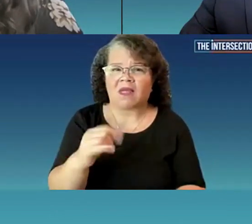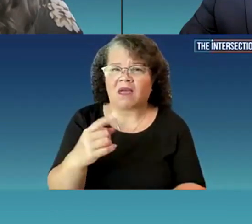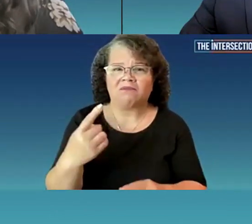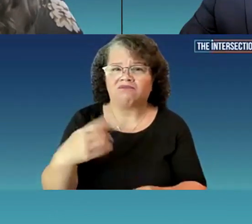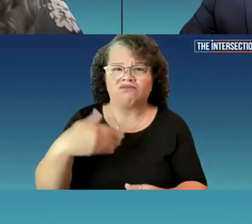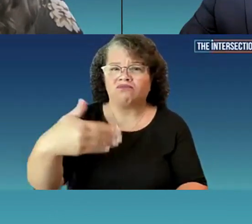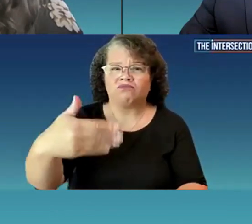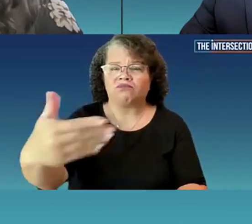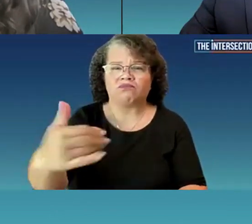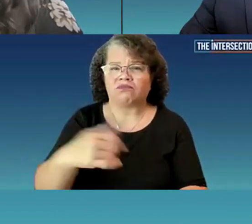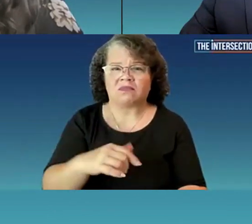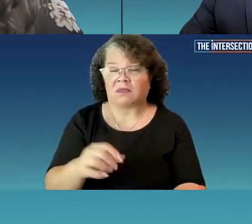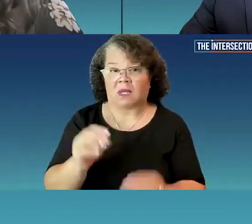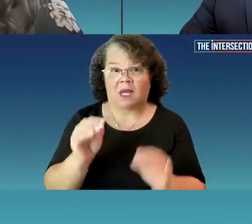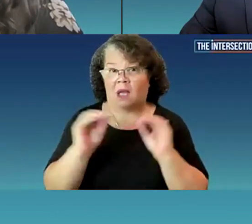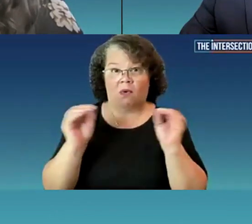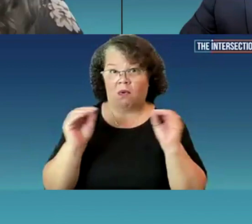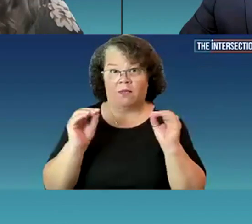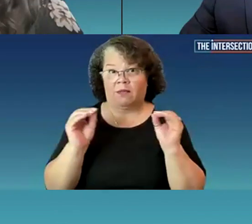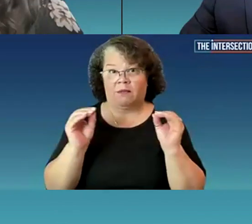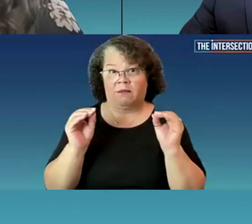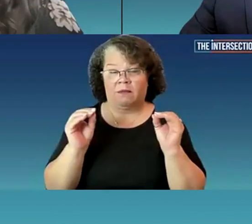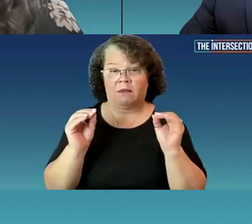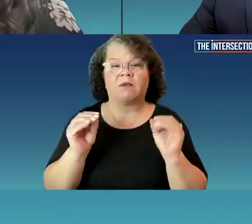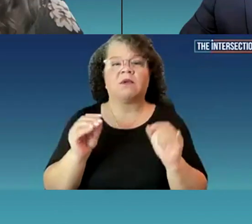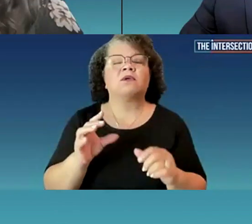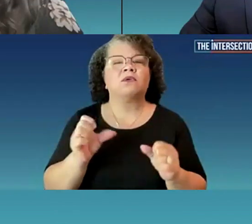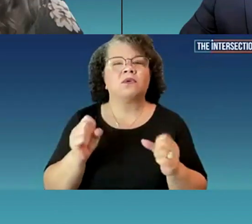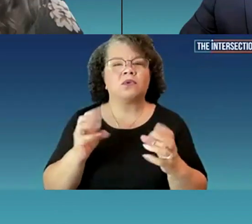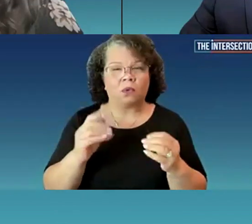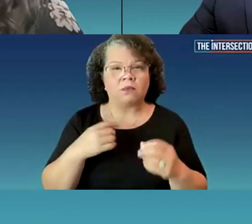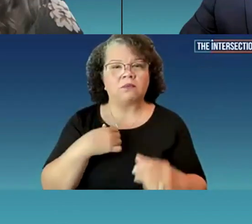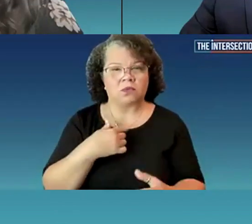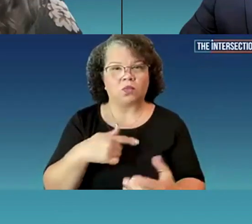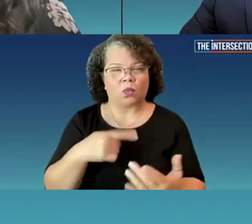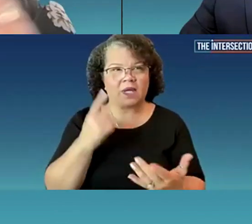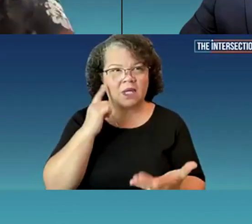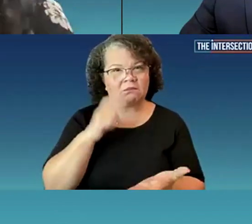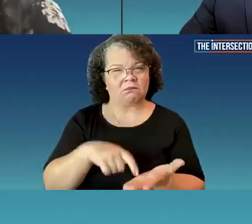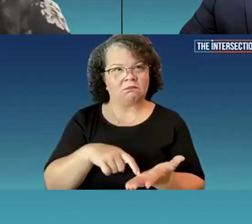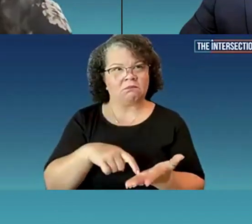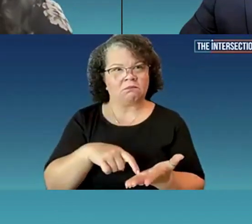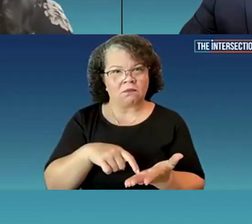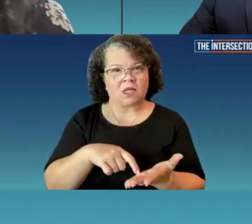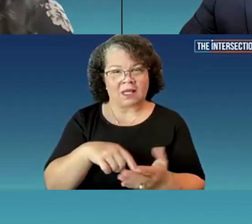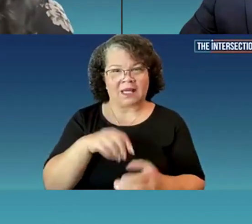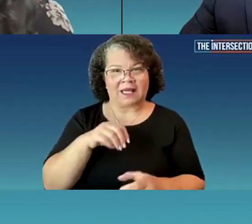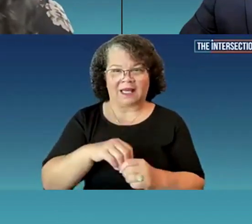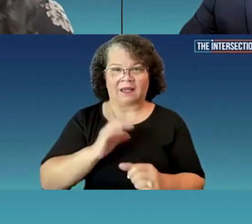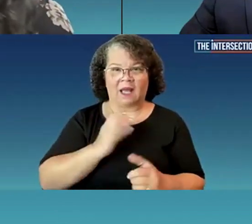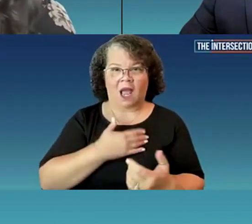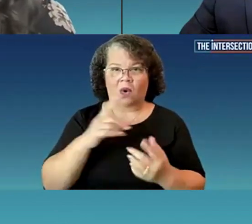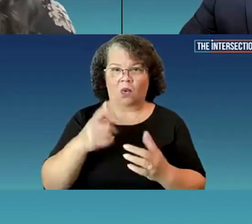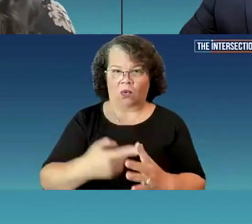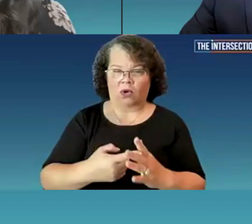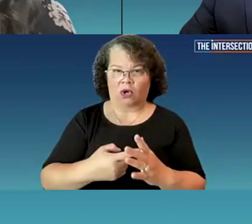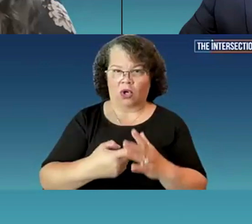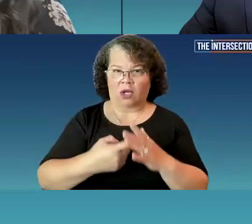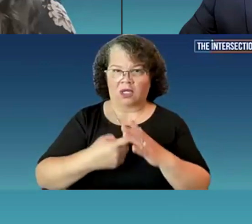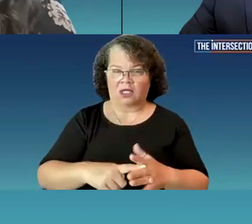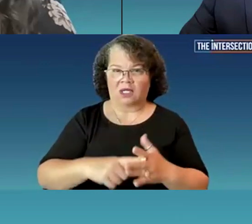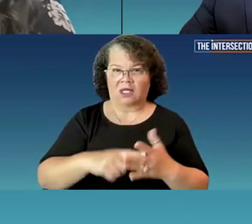all. And so we discovered in our initial study together something